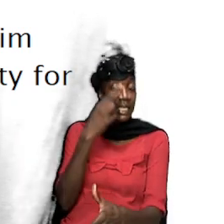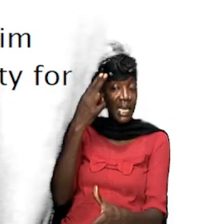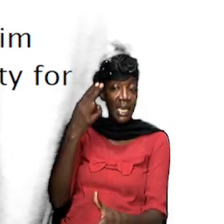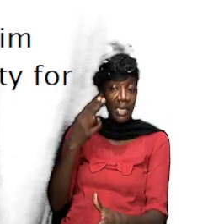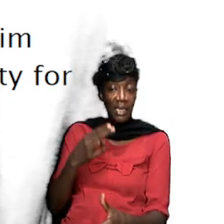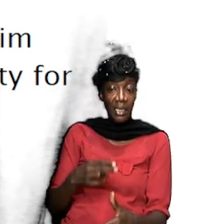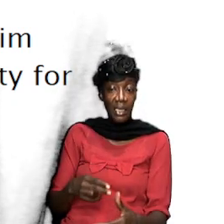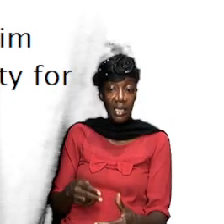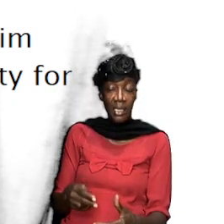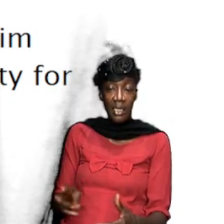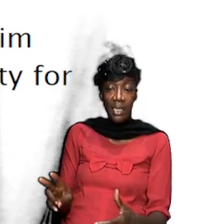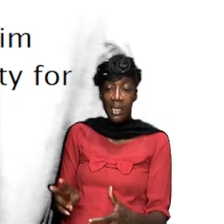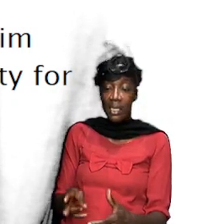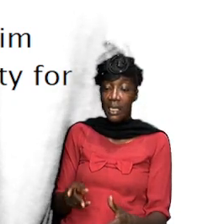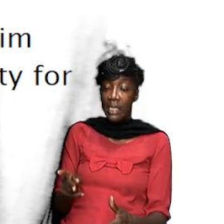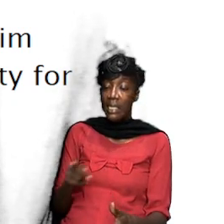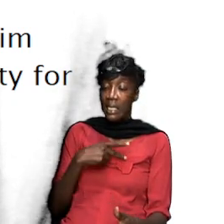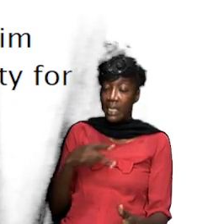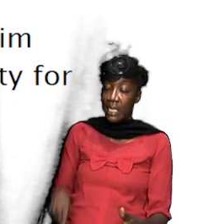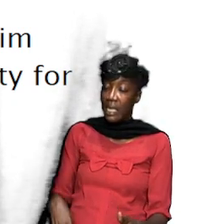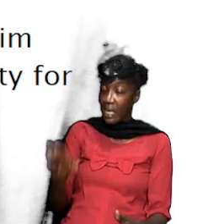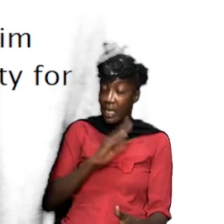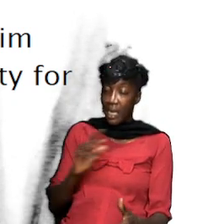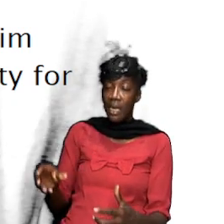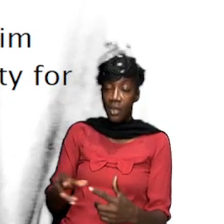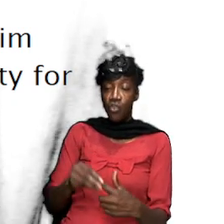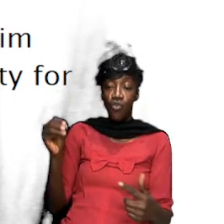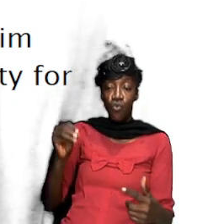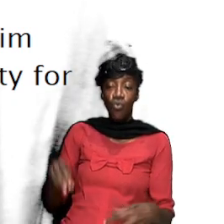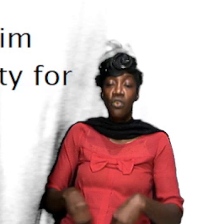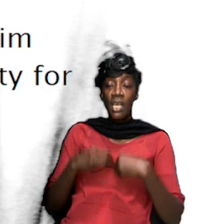a king that God selected and God gave them.